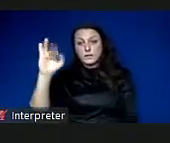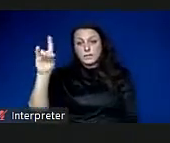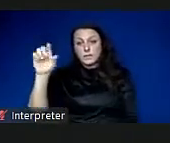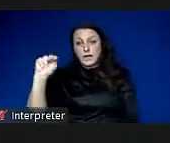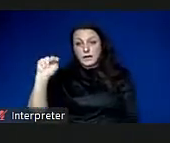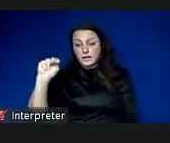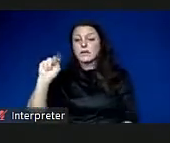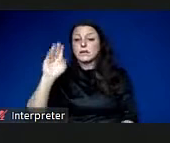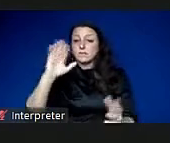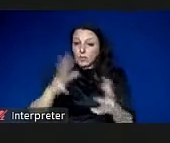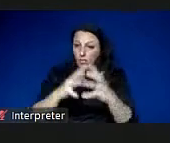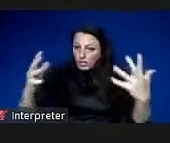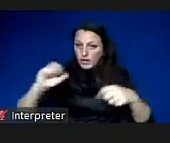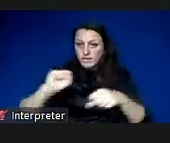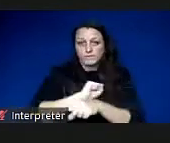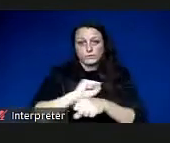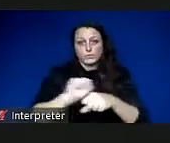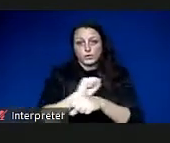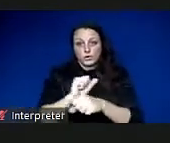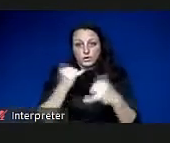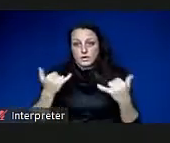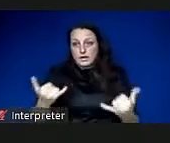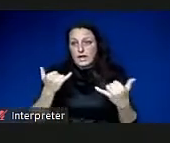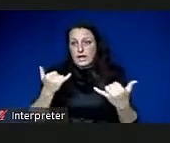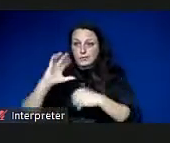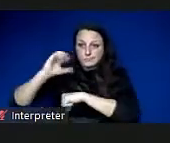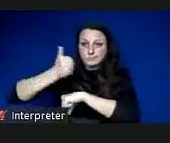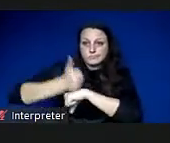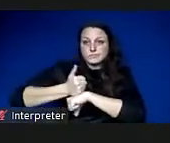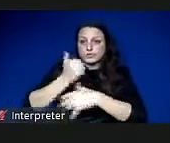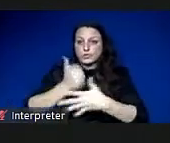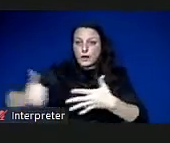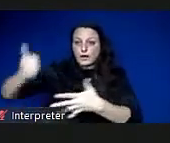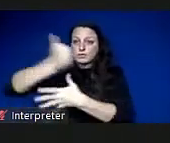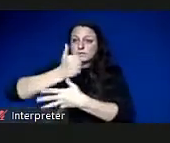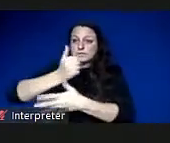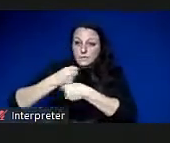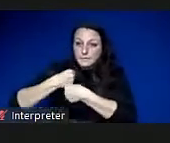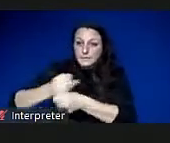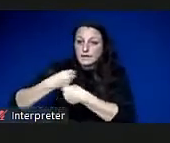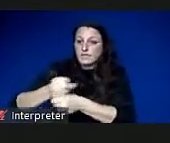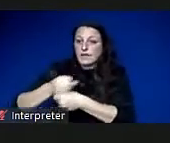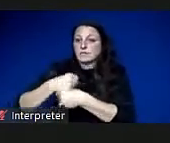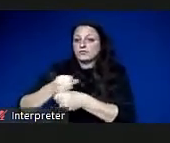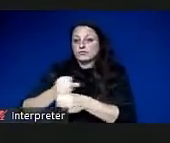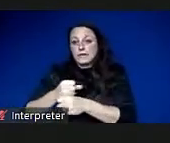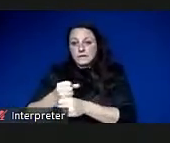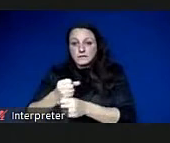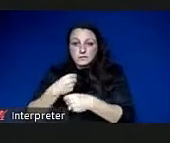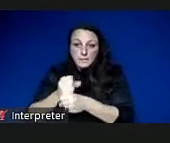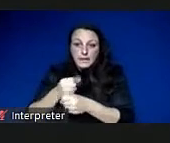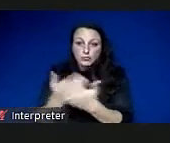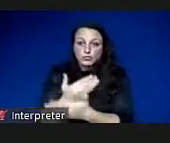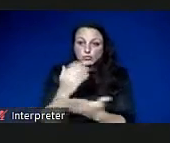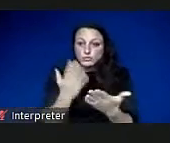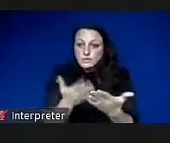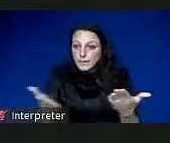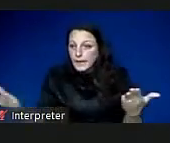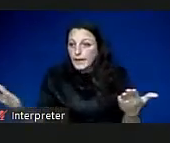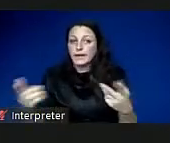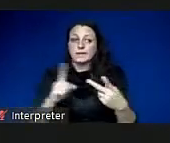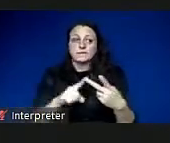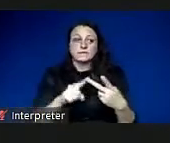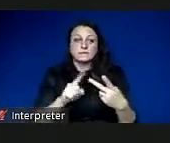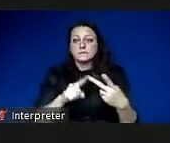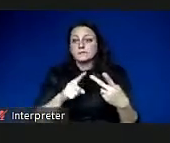effort now into prioritizing the manufacturing of the needed supplies to get testing to the place that it needs